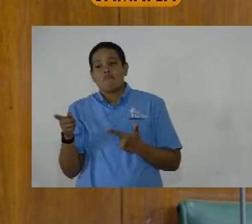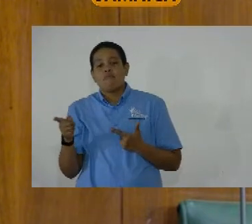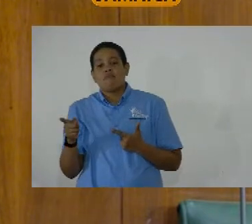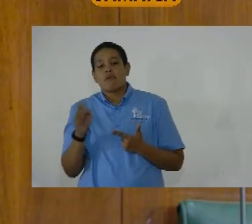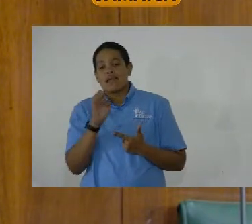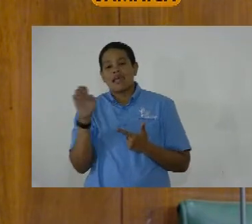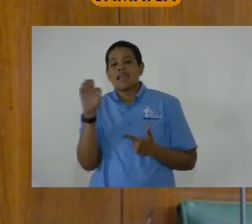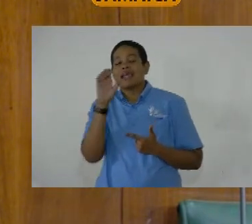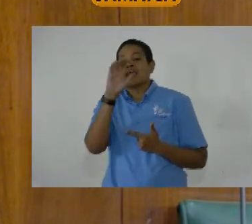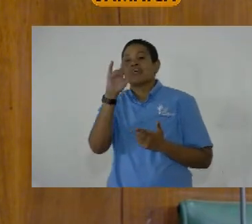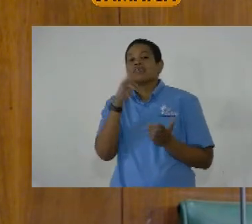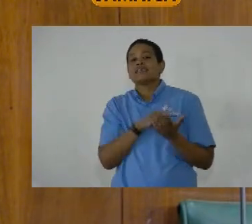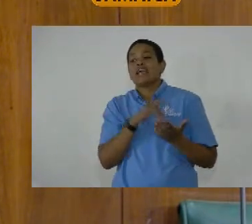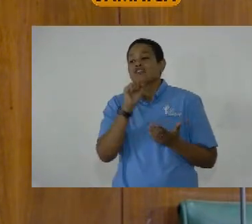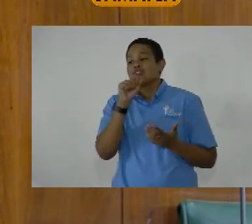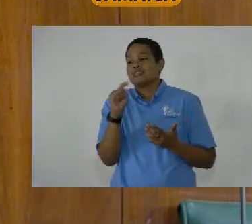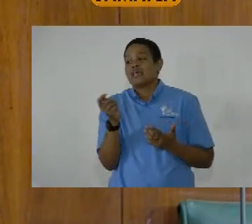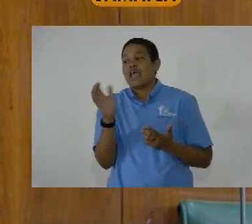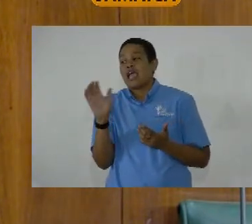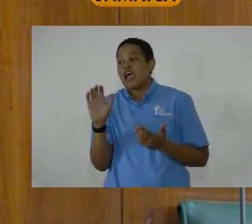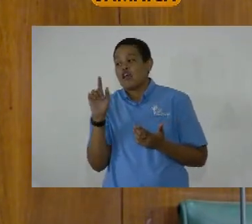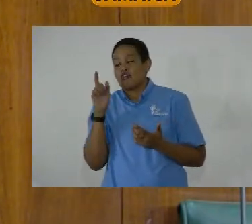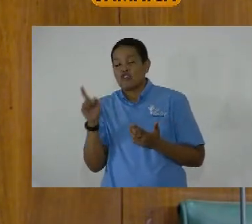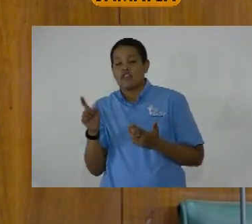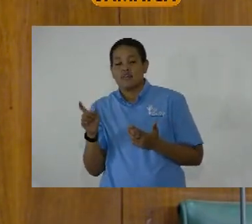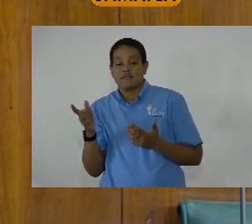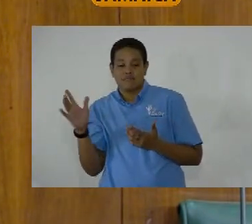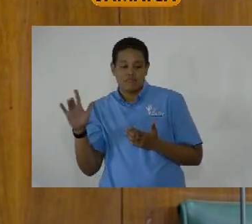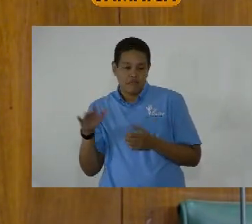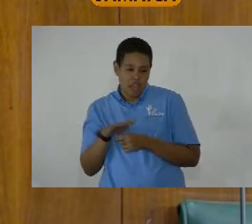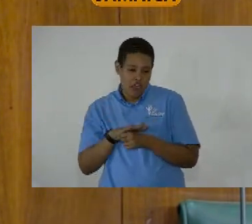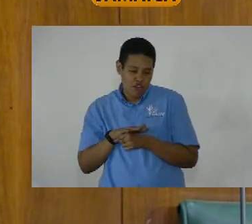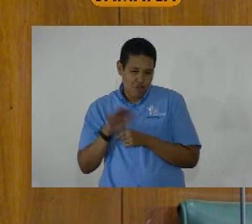East Central St. Catherine, respectively.